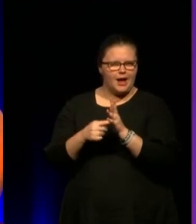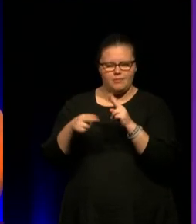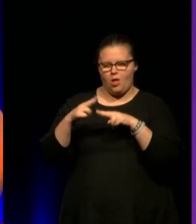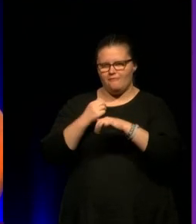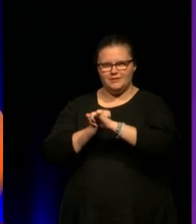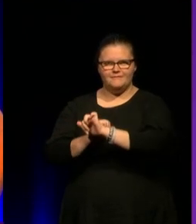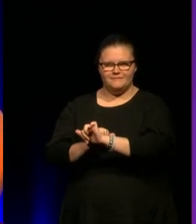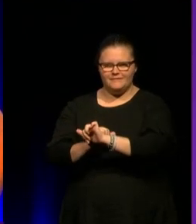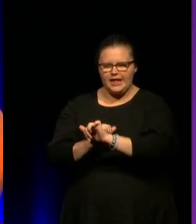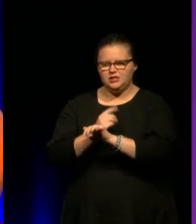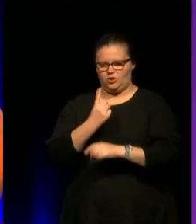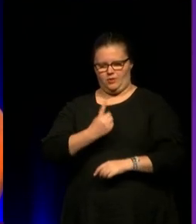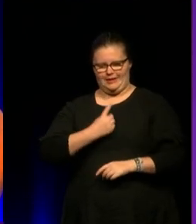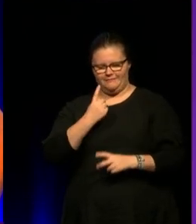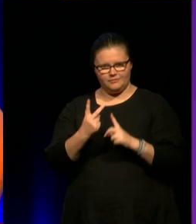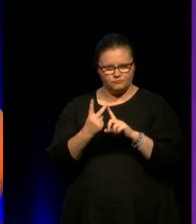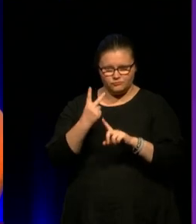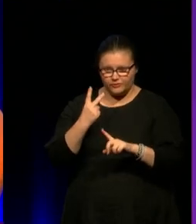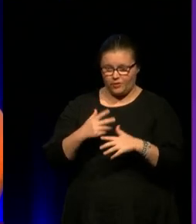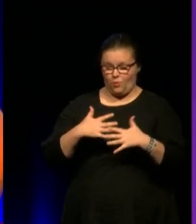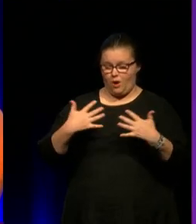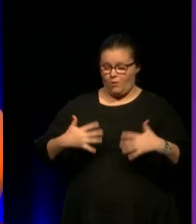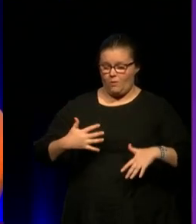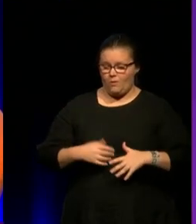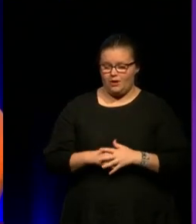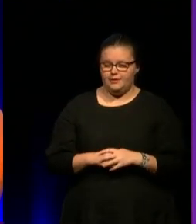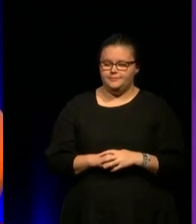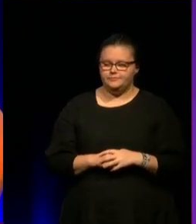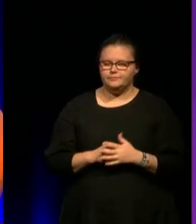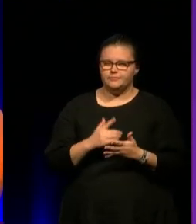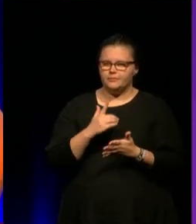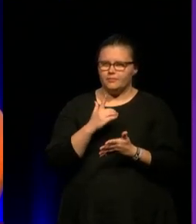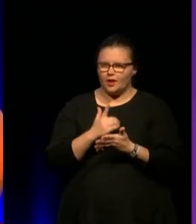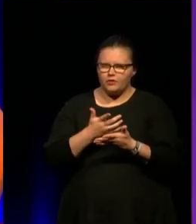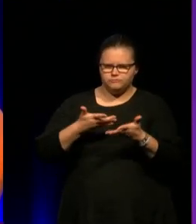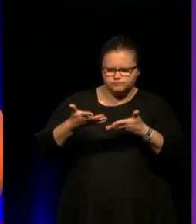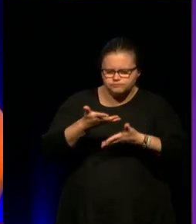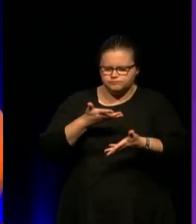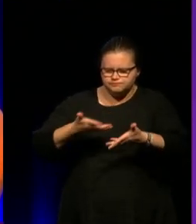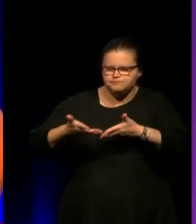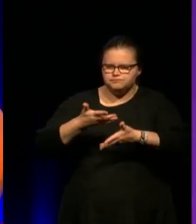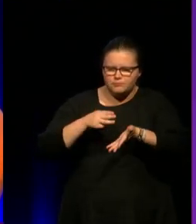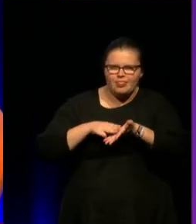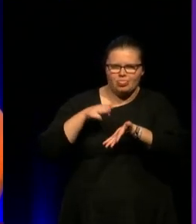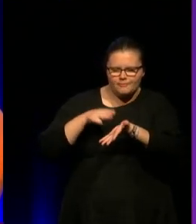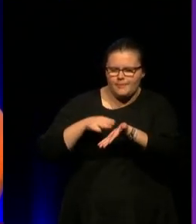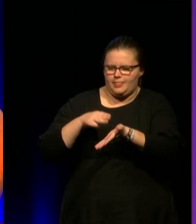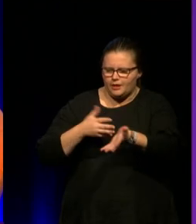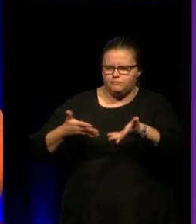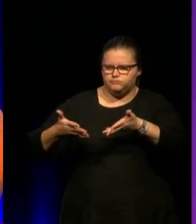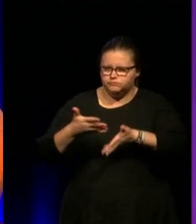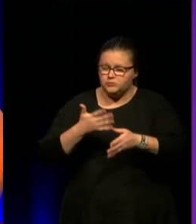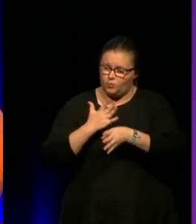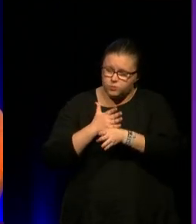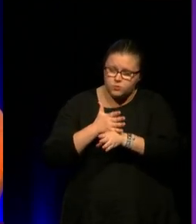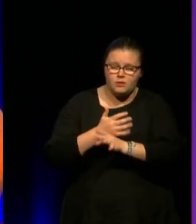reviewed an enormous amount of this data. And there was quite a long discussion over a couple of months. And again, we had to work very hard to prove to them